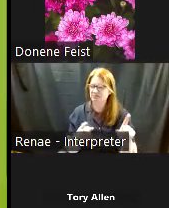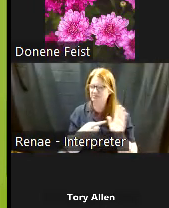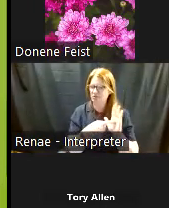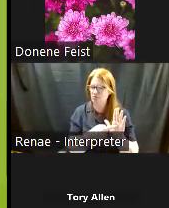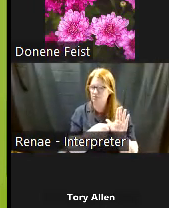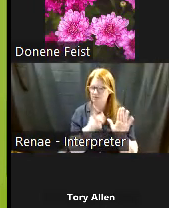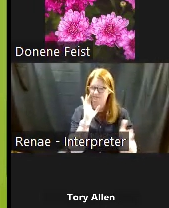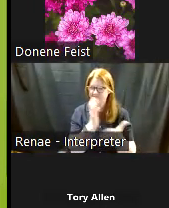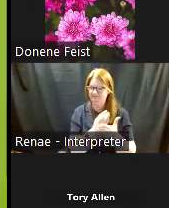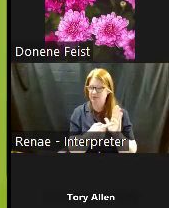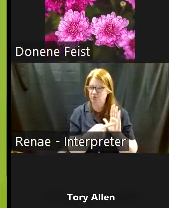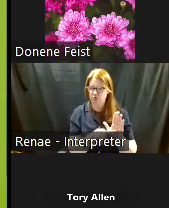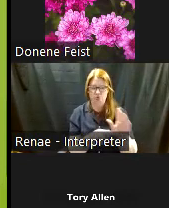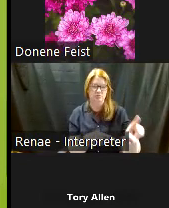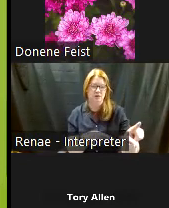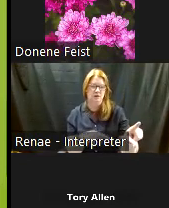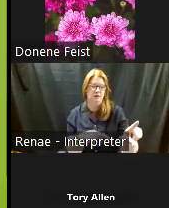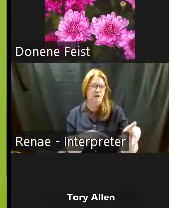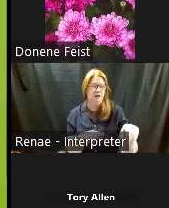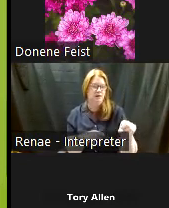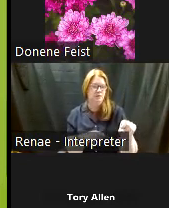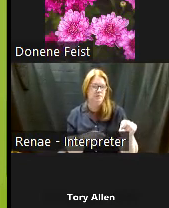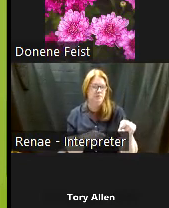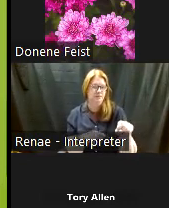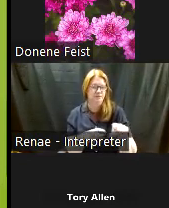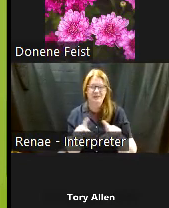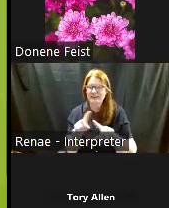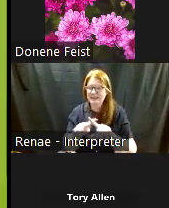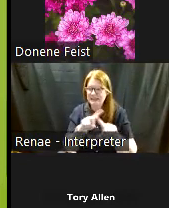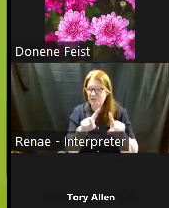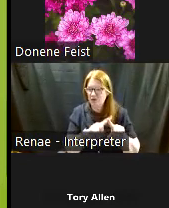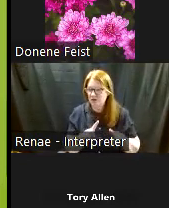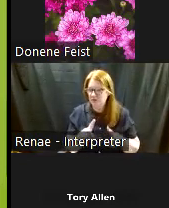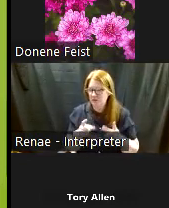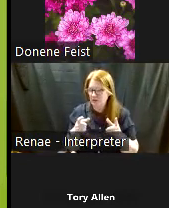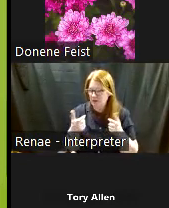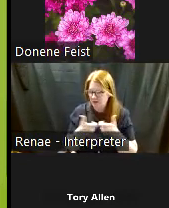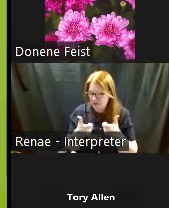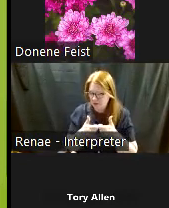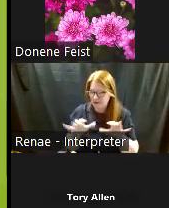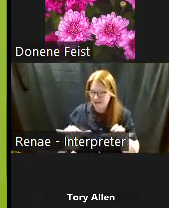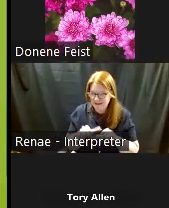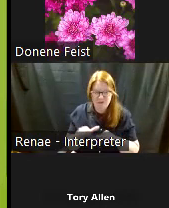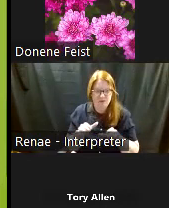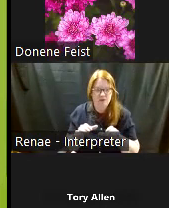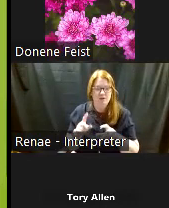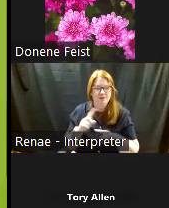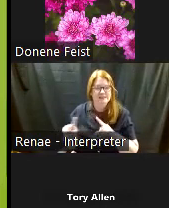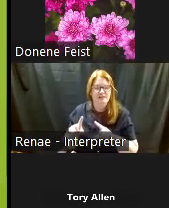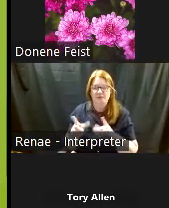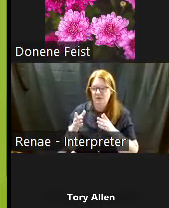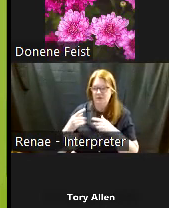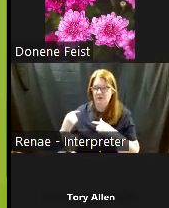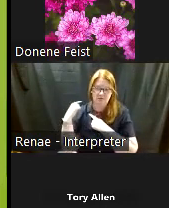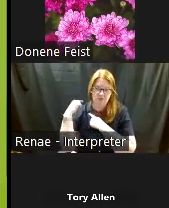highlighting that we are looking for the different electrical activity from these different hubs along the